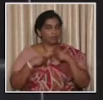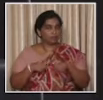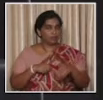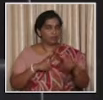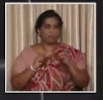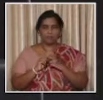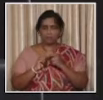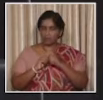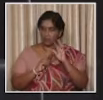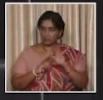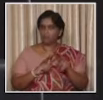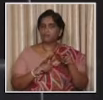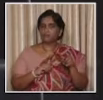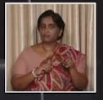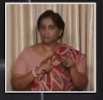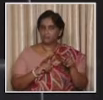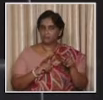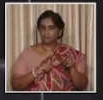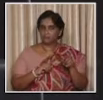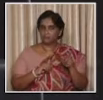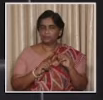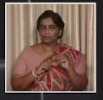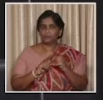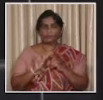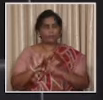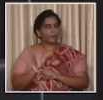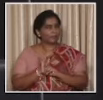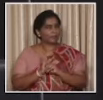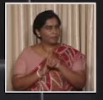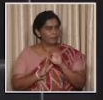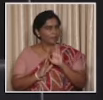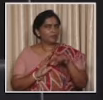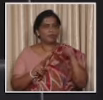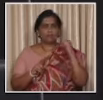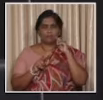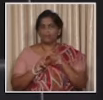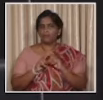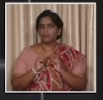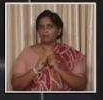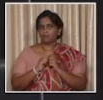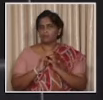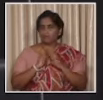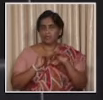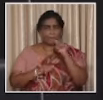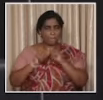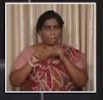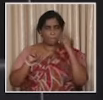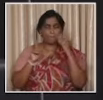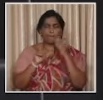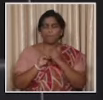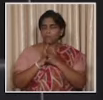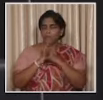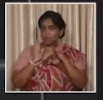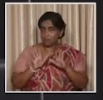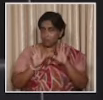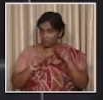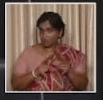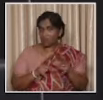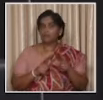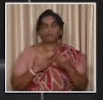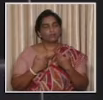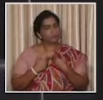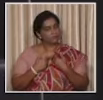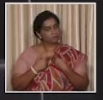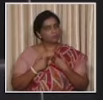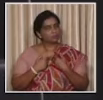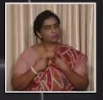have expiry issues in chemicals that are being used for purification in our water treatment plants,